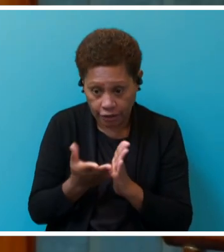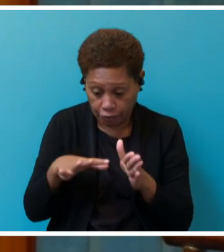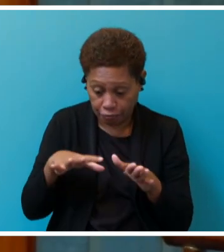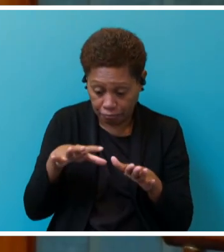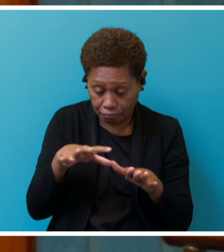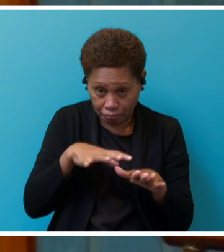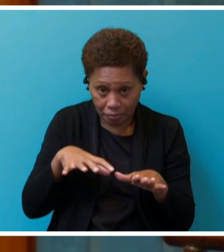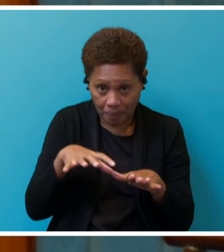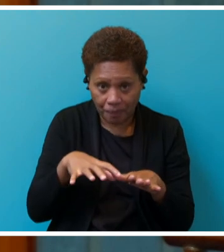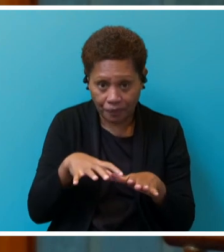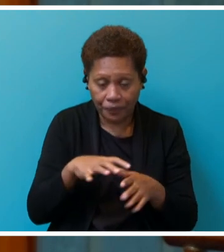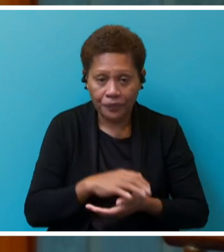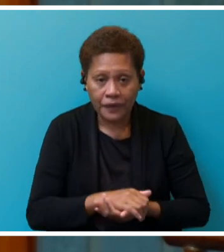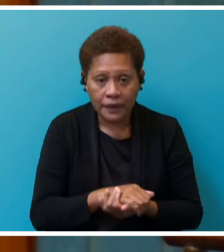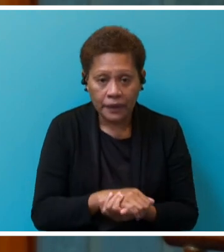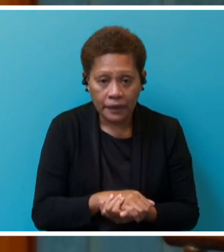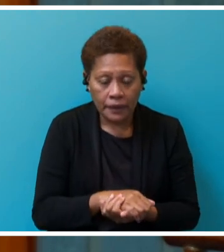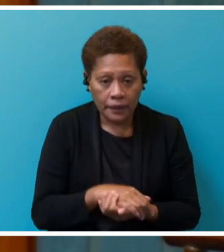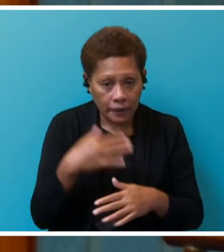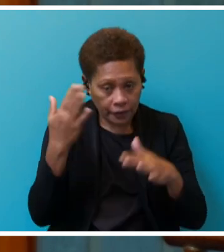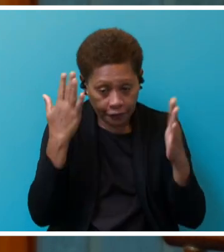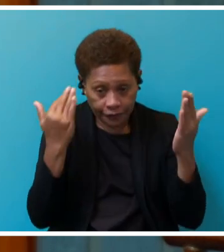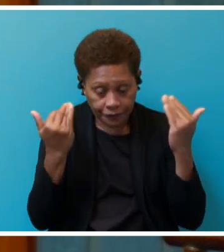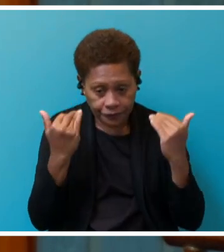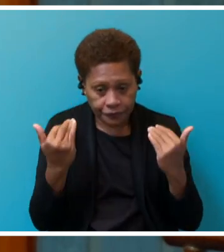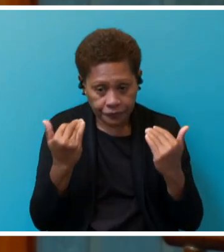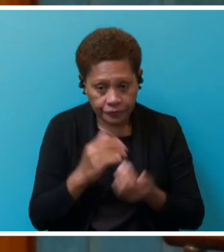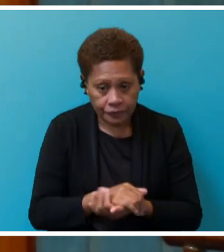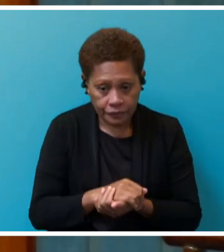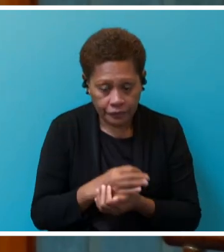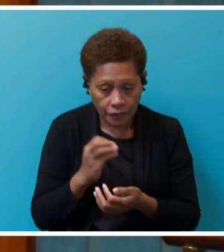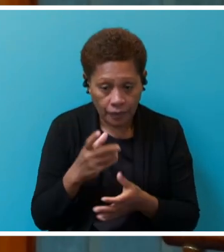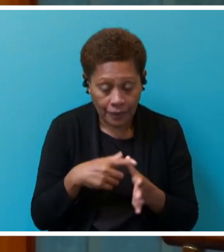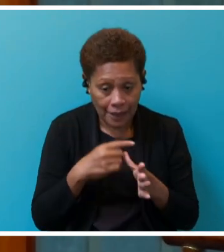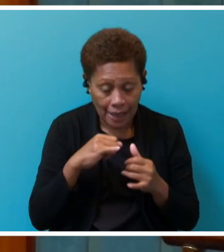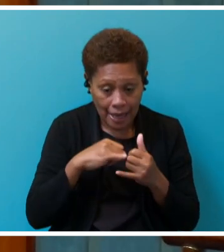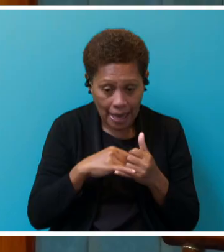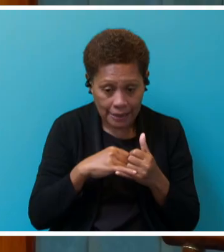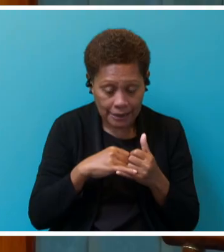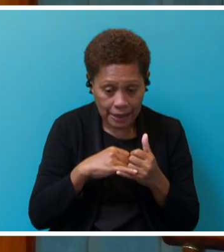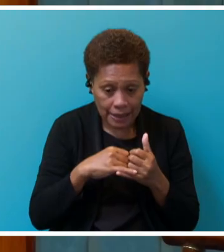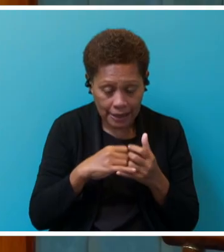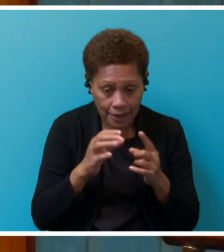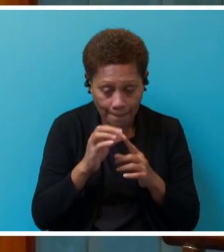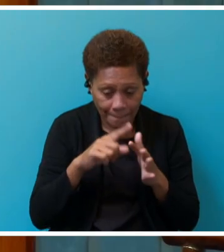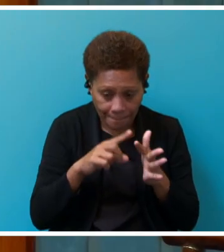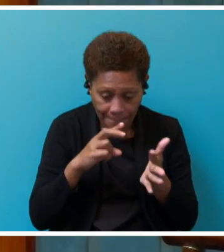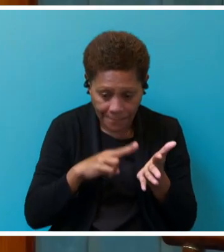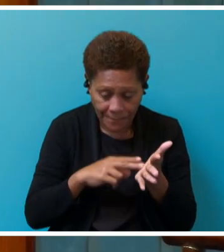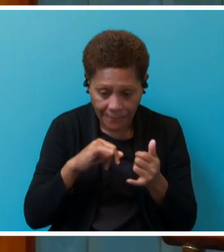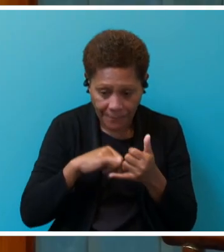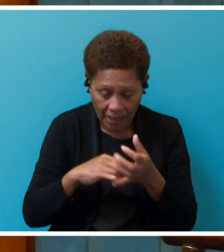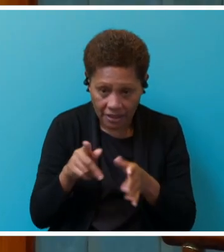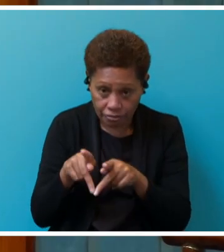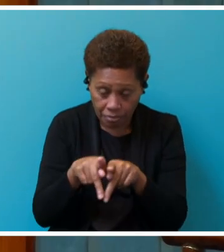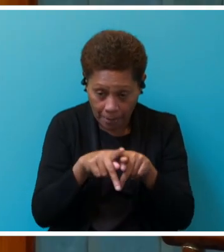Madam Deputy Speaker, at King's Pens is also into partnership for people and